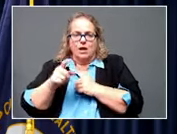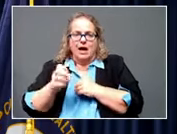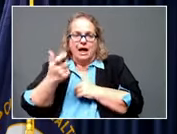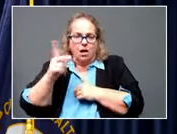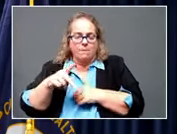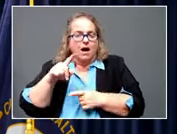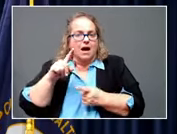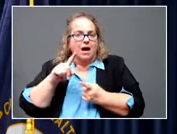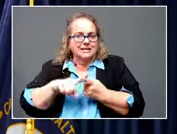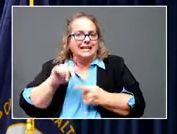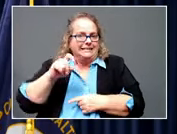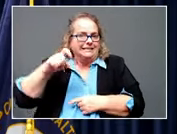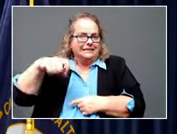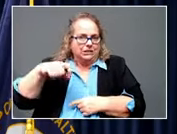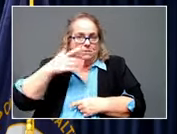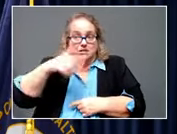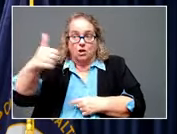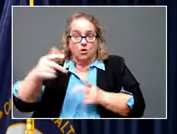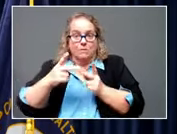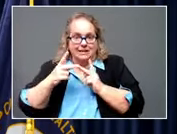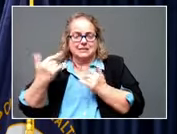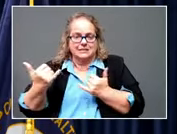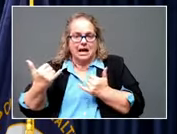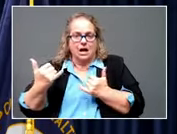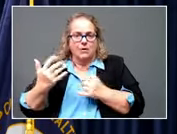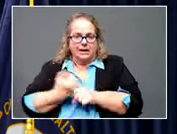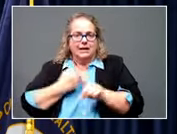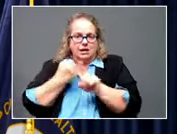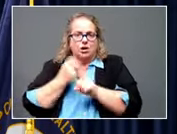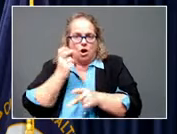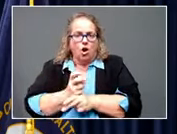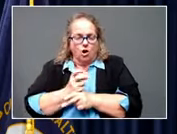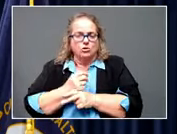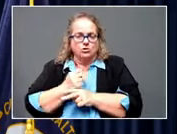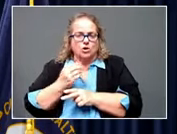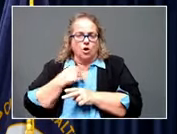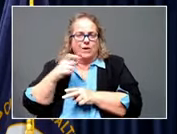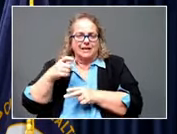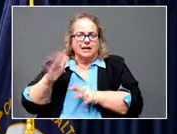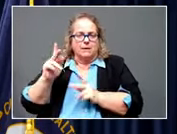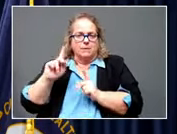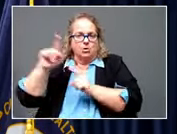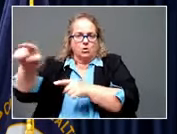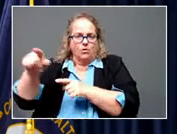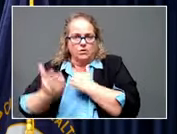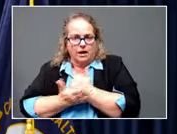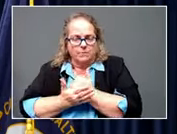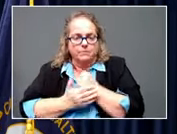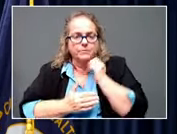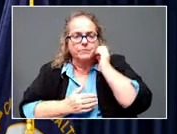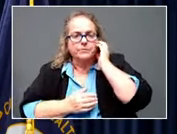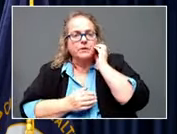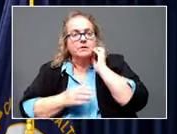are getting slammed. They did that for us. We're going to do that for them. But everybody talked